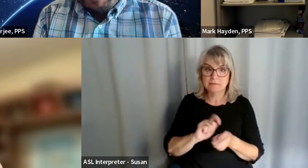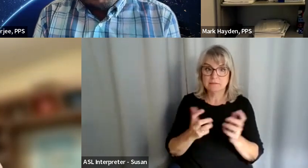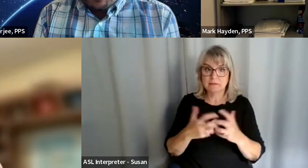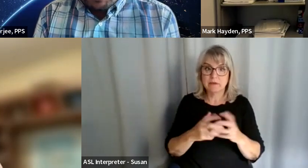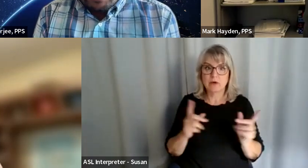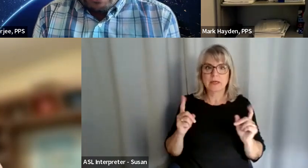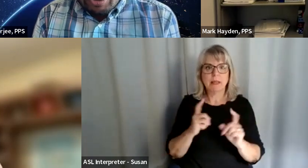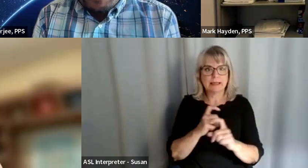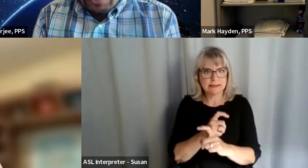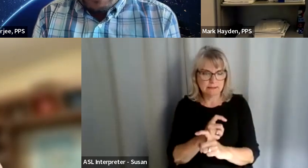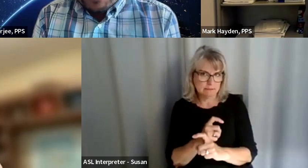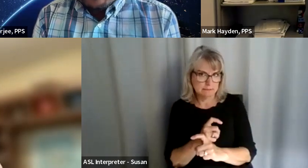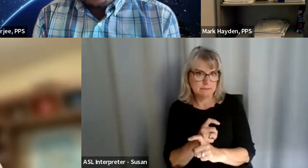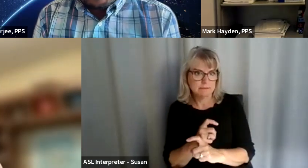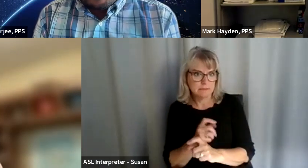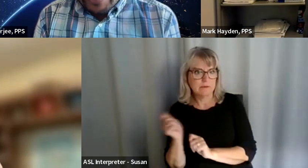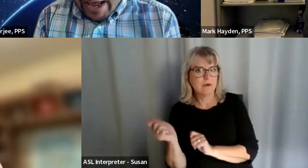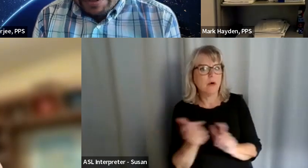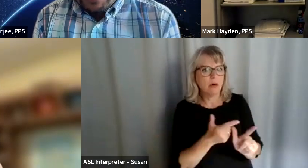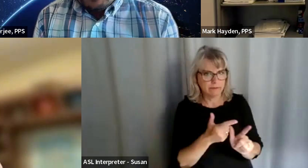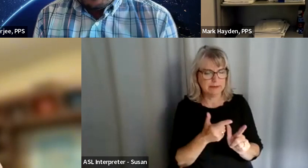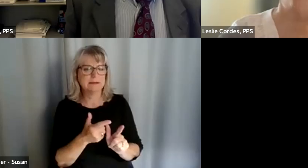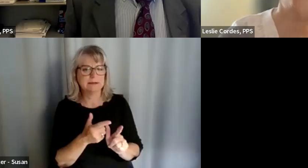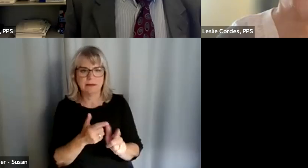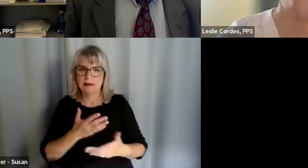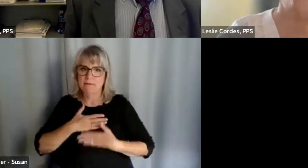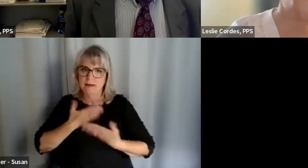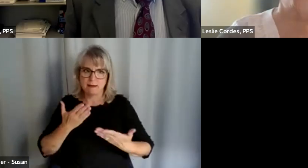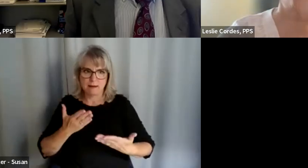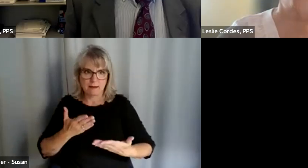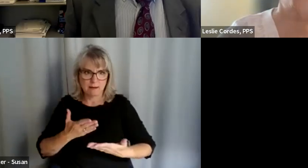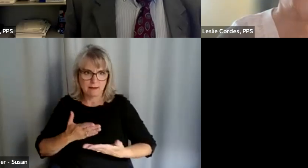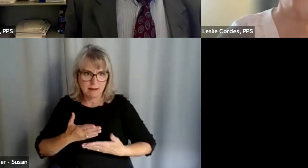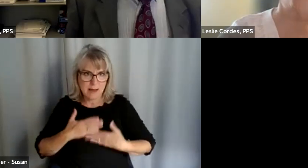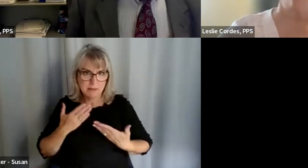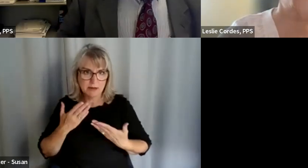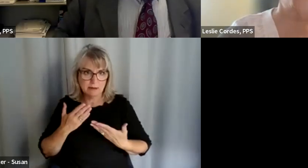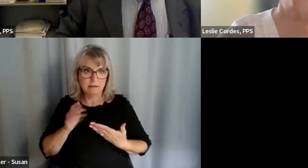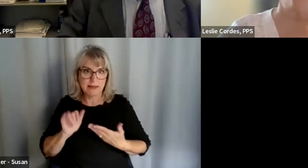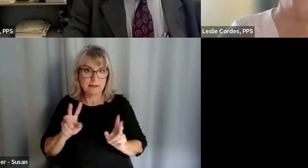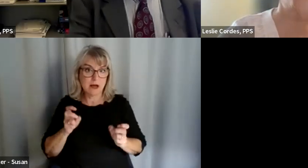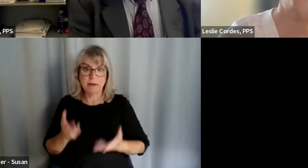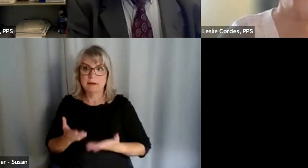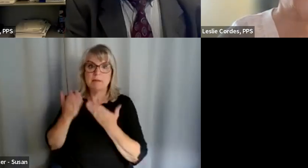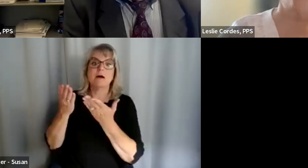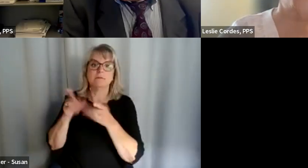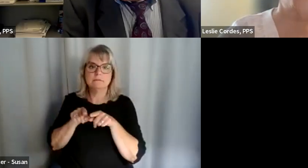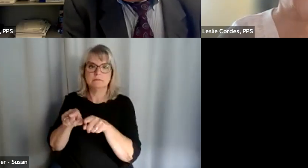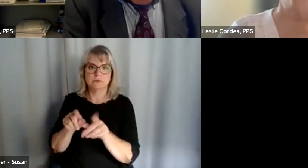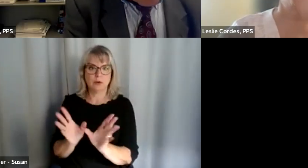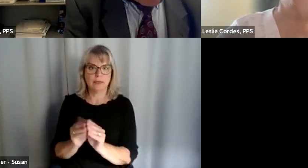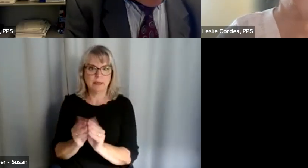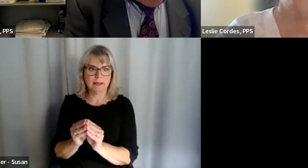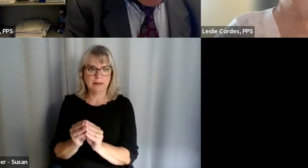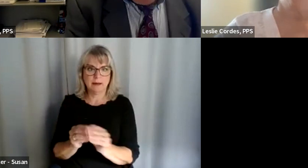complexity of all of this. And I'm very happy that came up at that meeting, because I am not